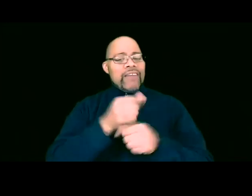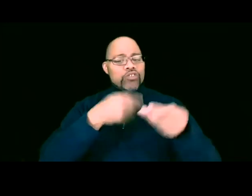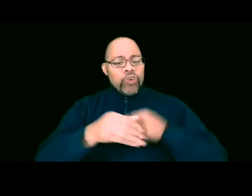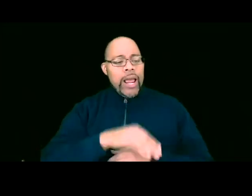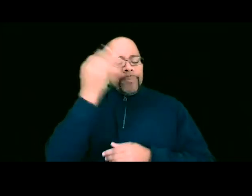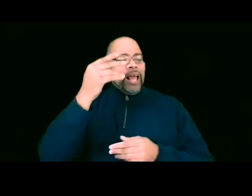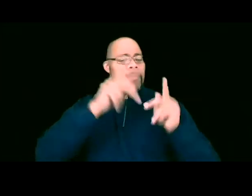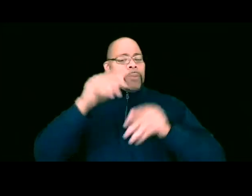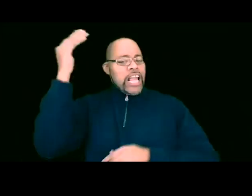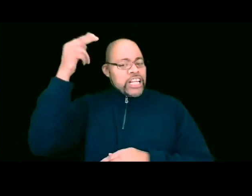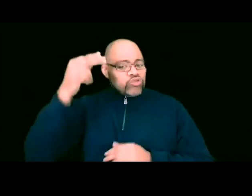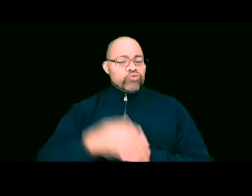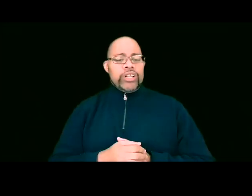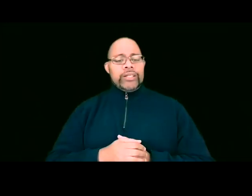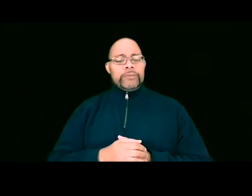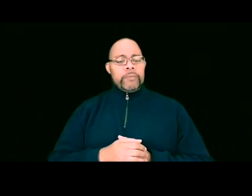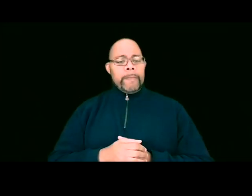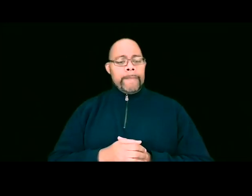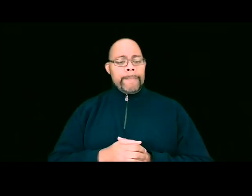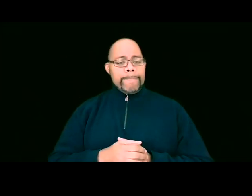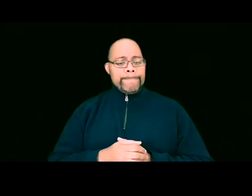trade, Black folks' history to